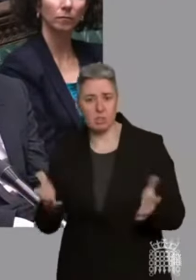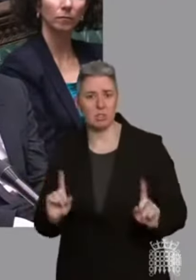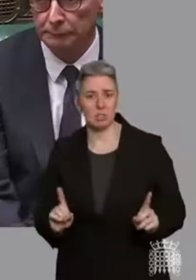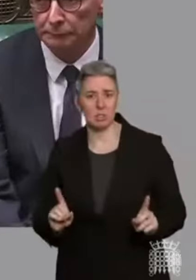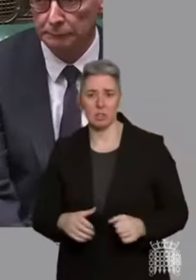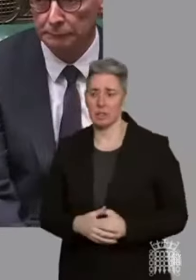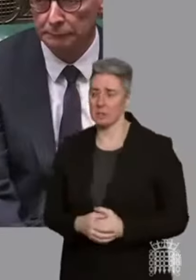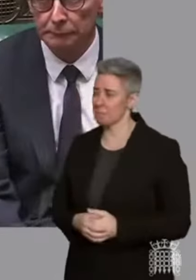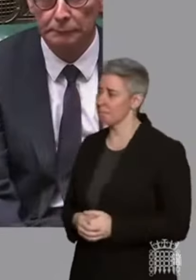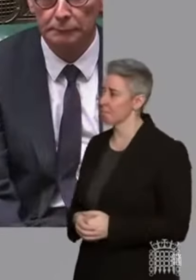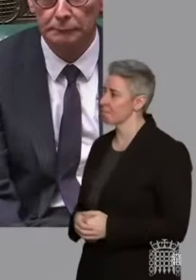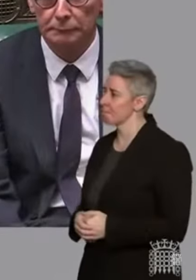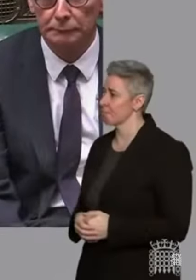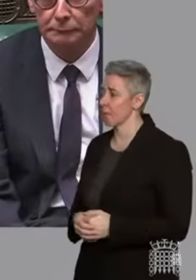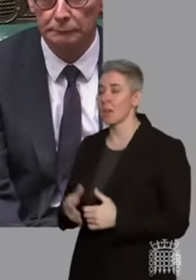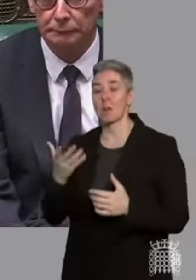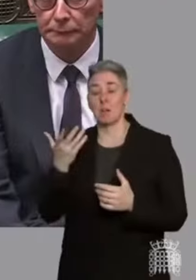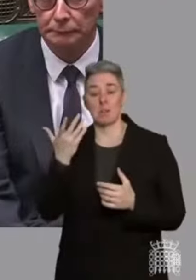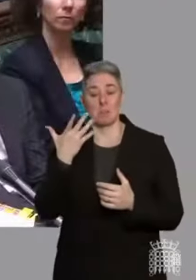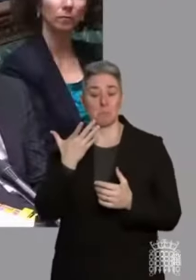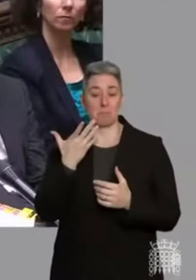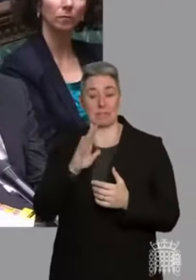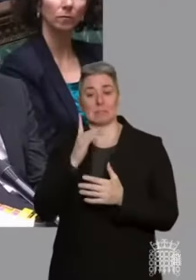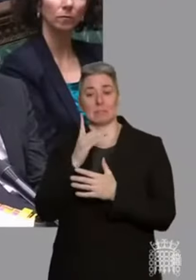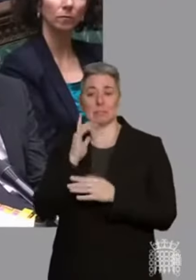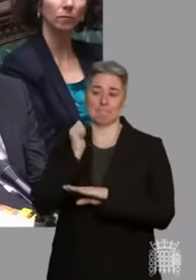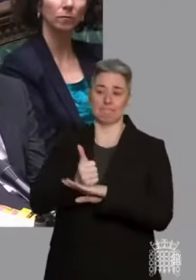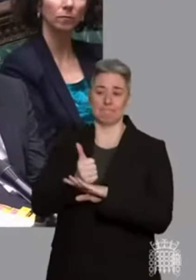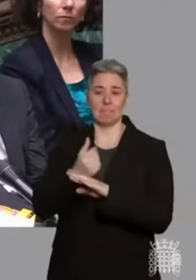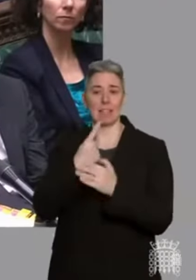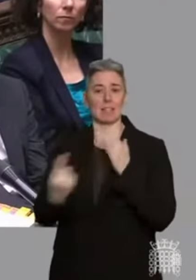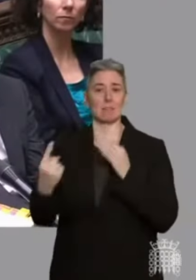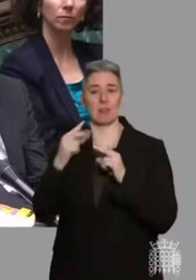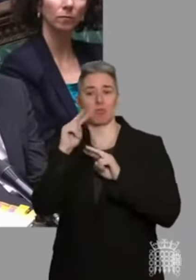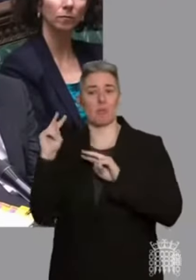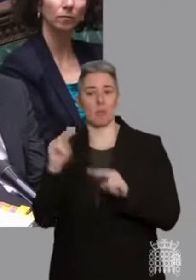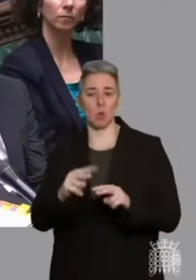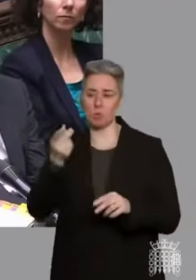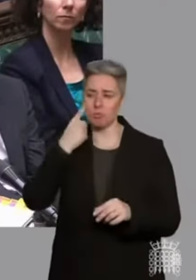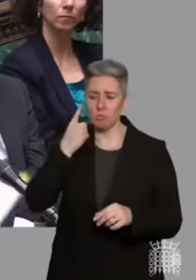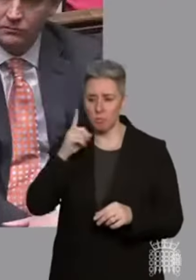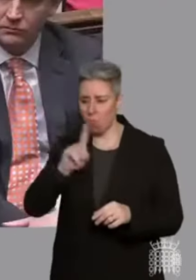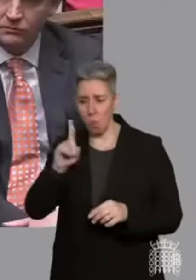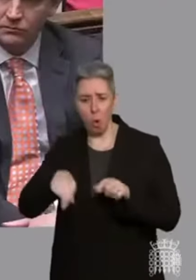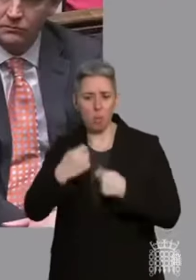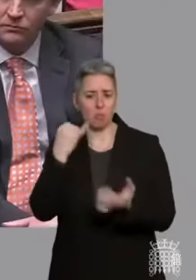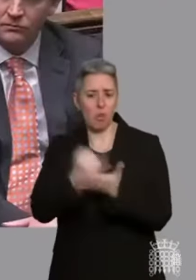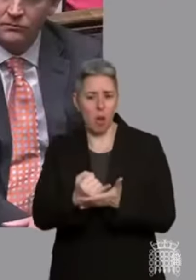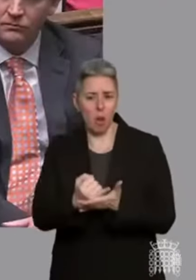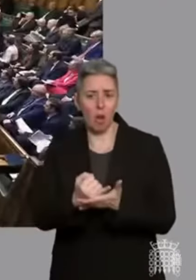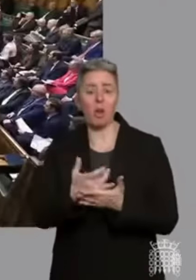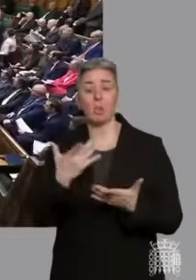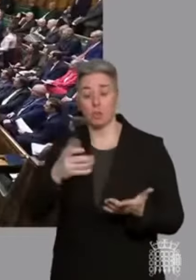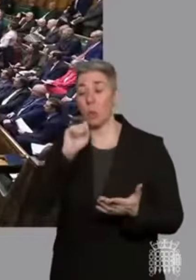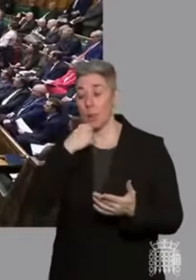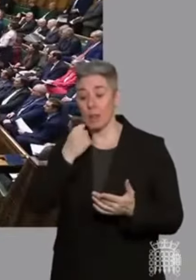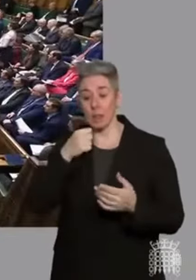will look at individual circumstances. So again, if she's willing to pass the details to me, we'll look at them. Joanna